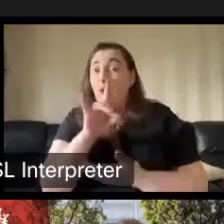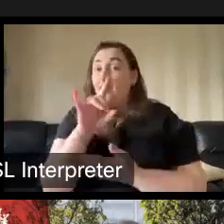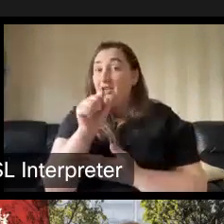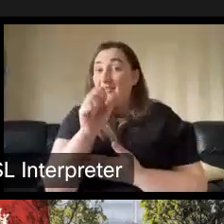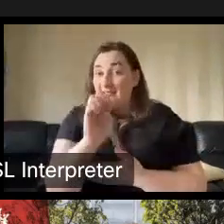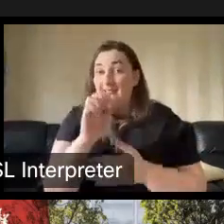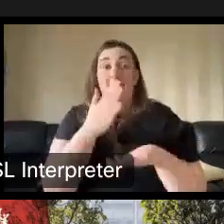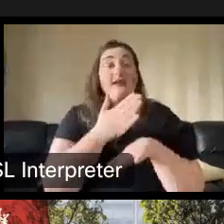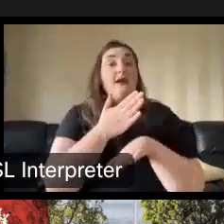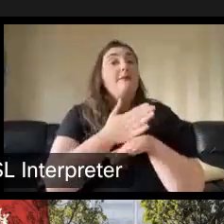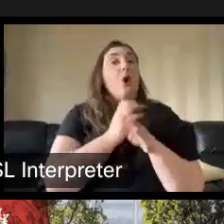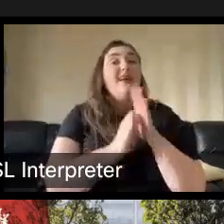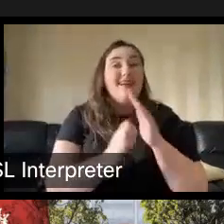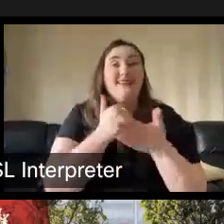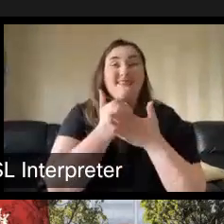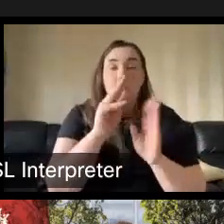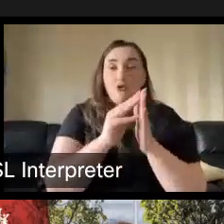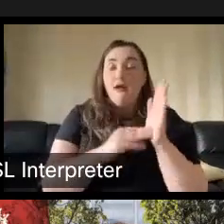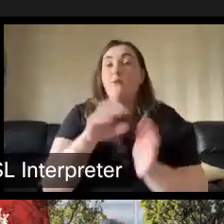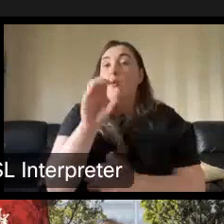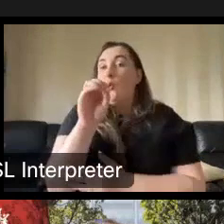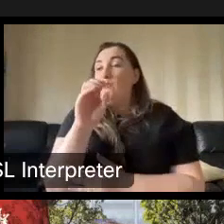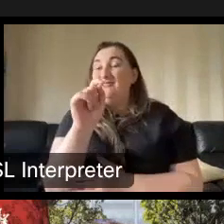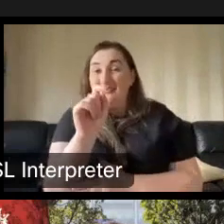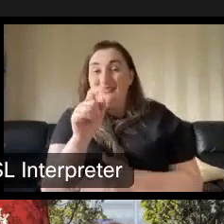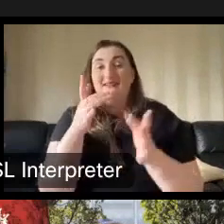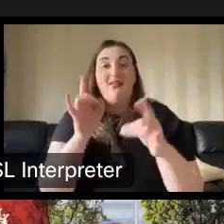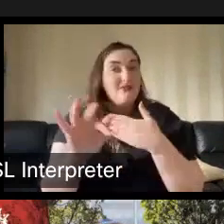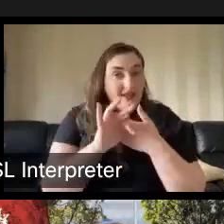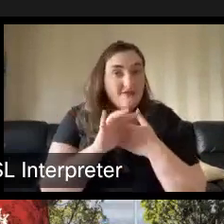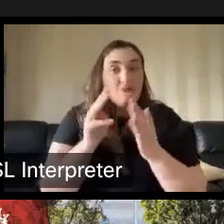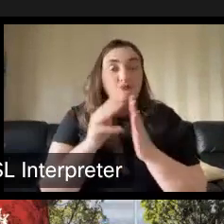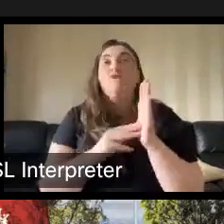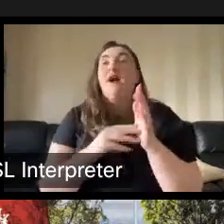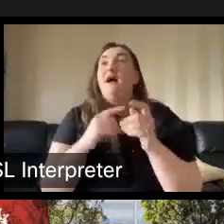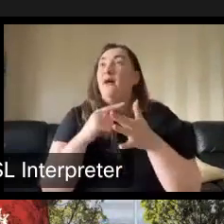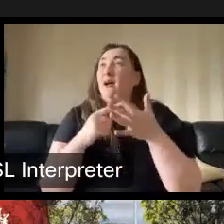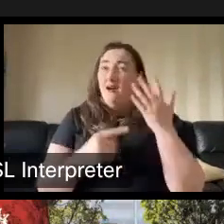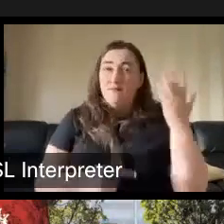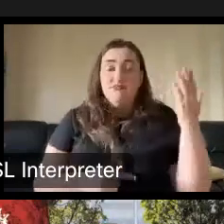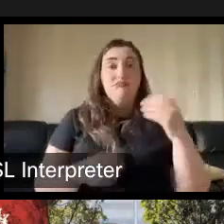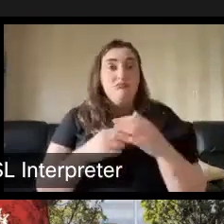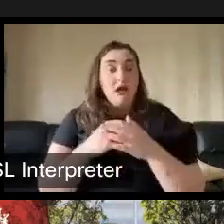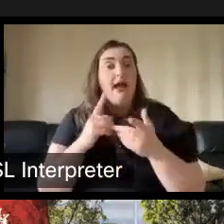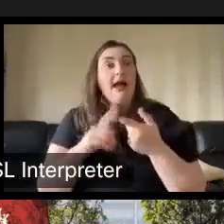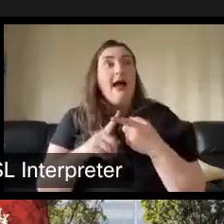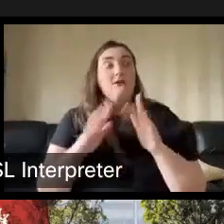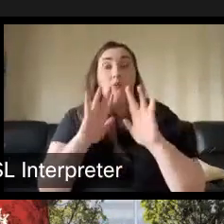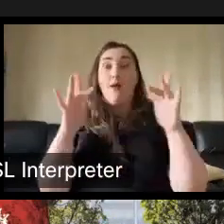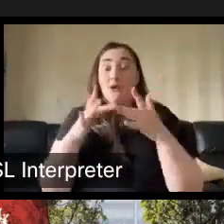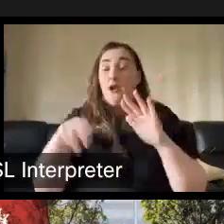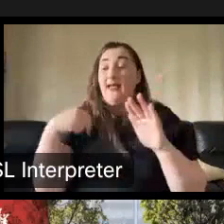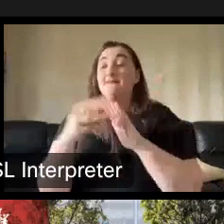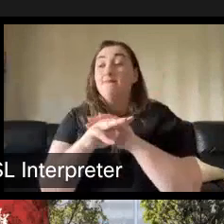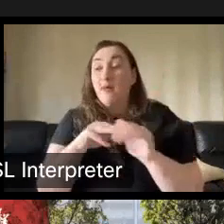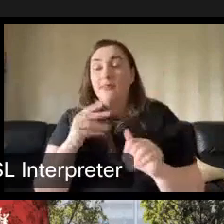Assistance Programme, the Occupational Health Programme, the Health and Safety Programme as well. So and our webinar next month, we're going to be